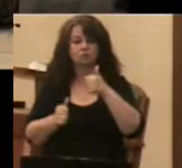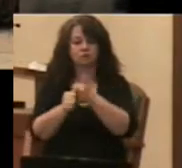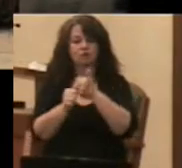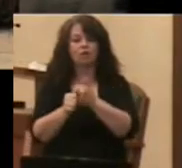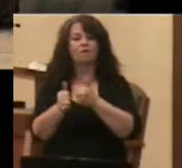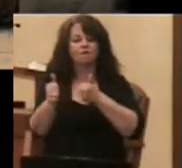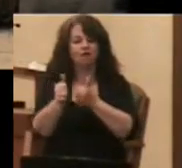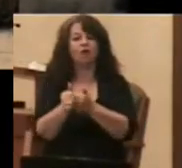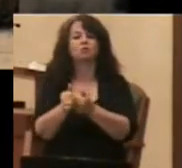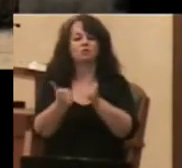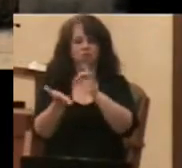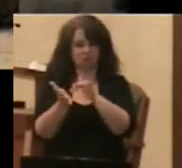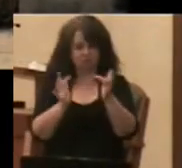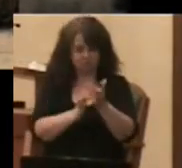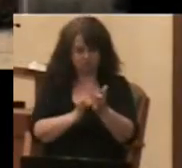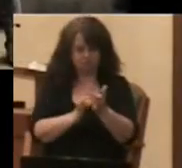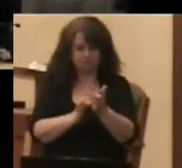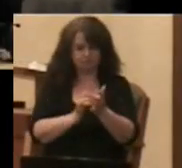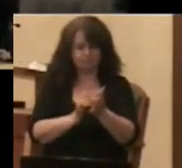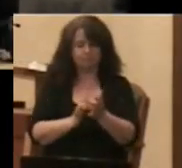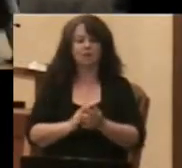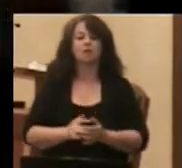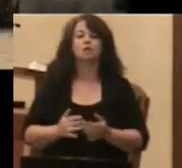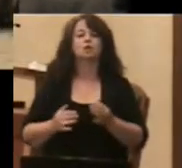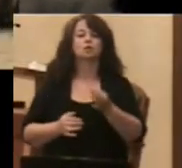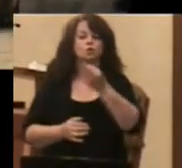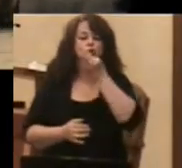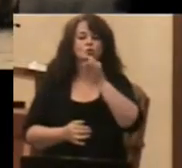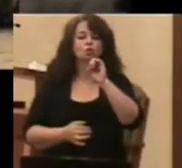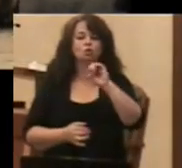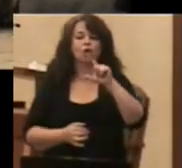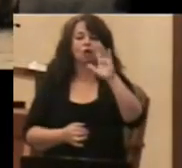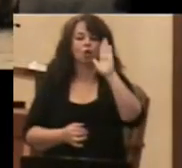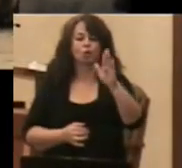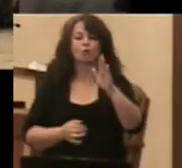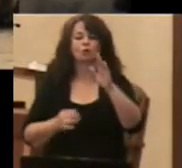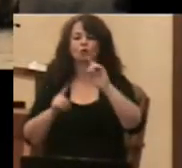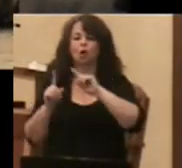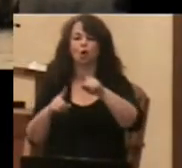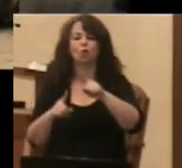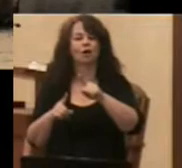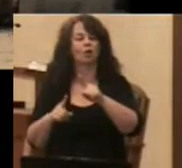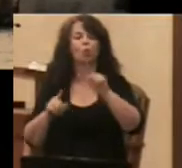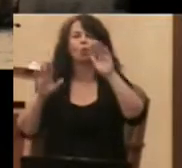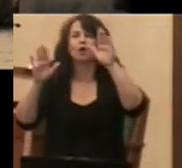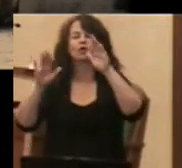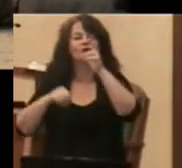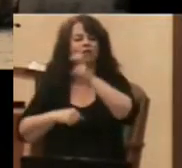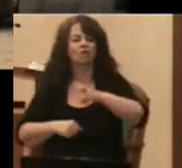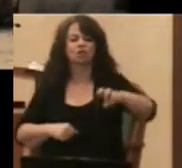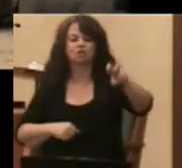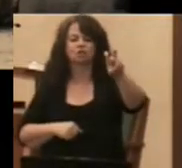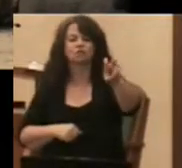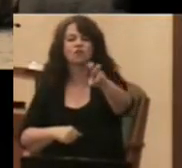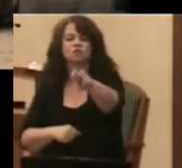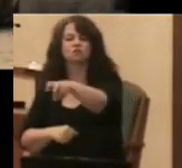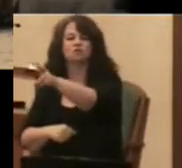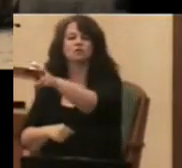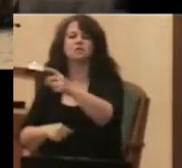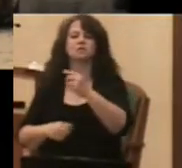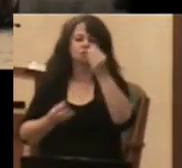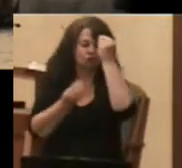Jesus. Soon, Saul would set out on an extraordinary journey to tell others about